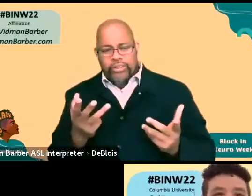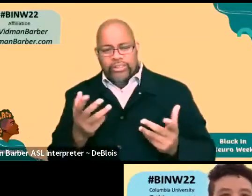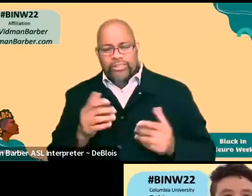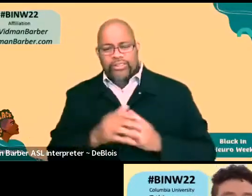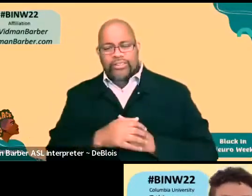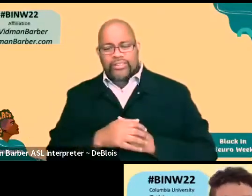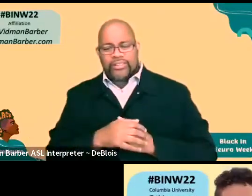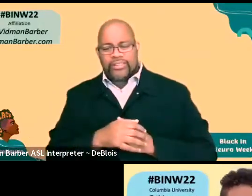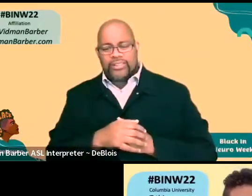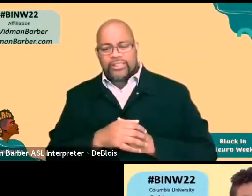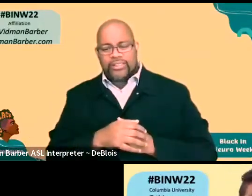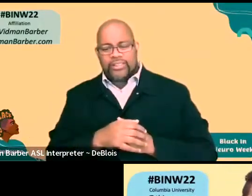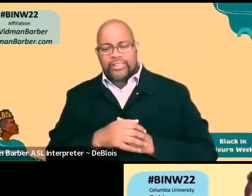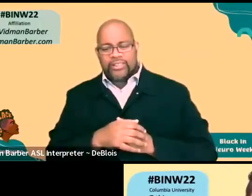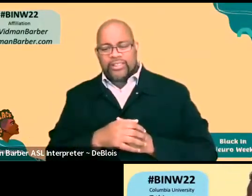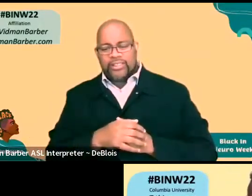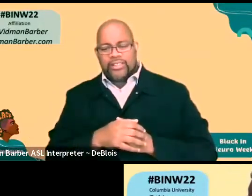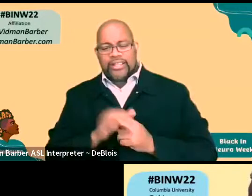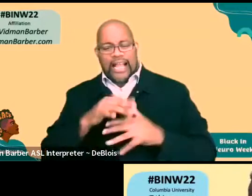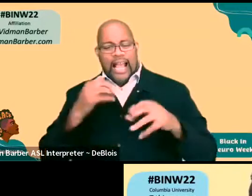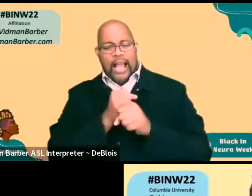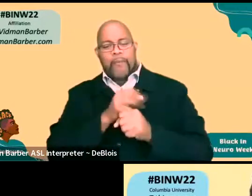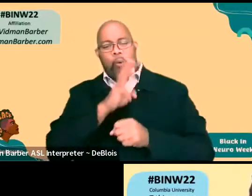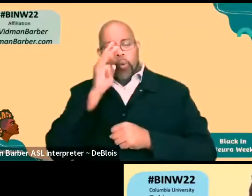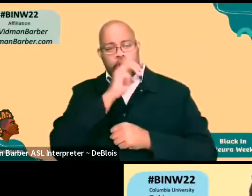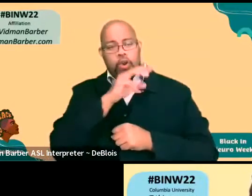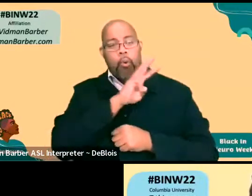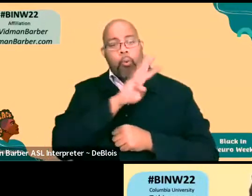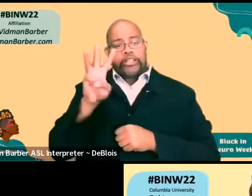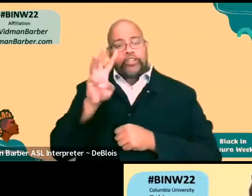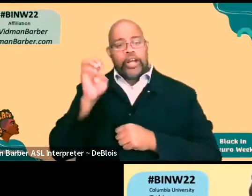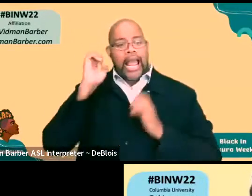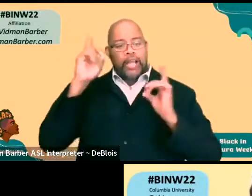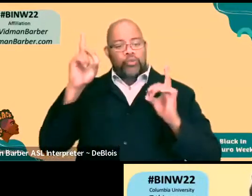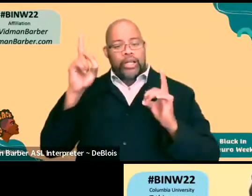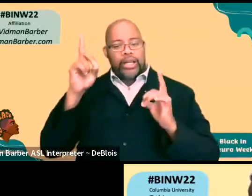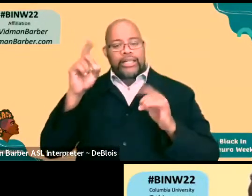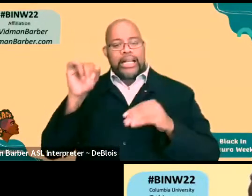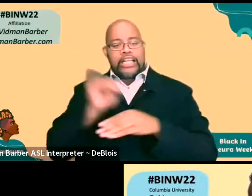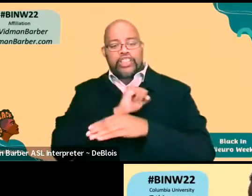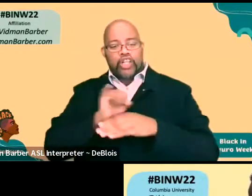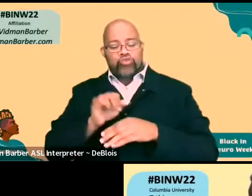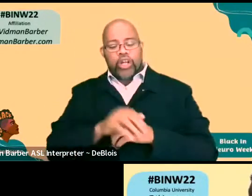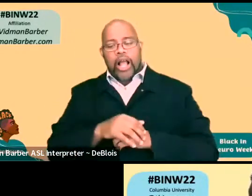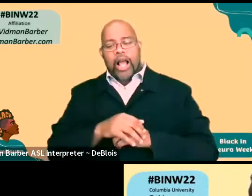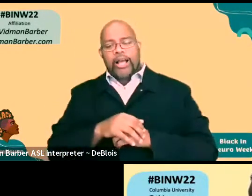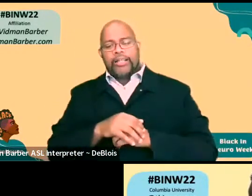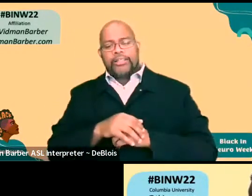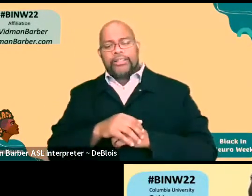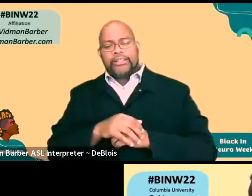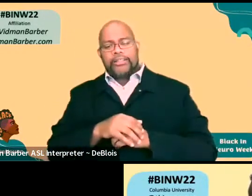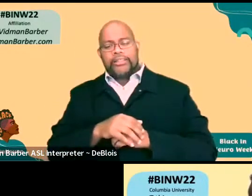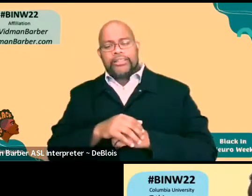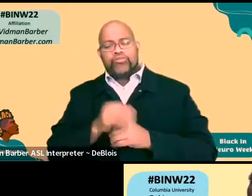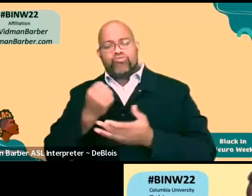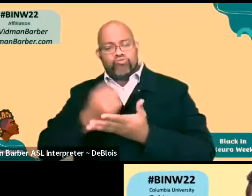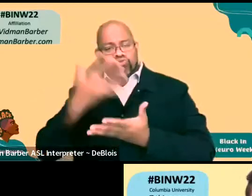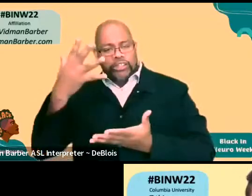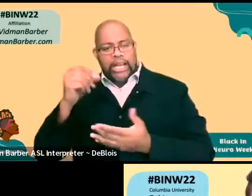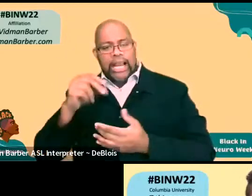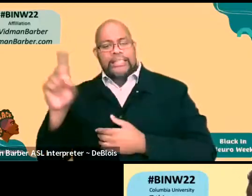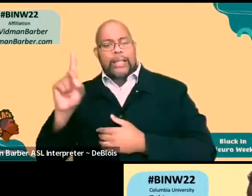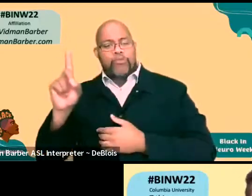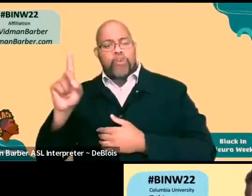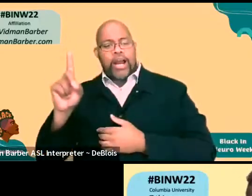this acronym, weird: Western educated, industrialized, rich, and